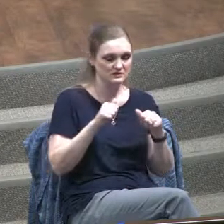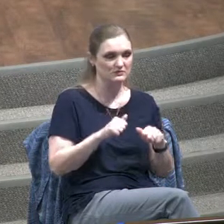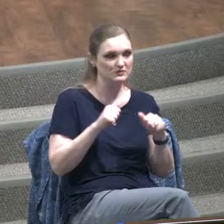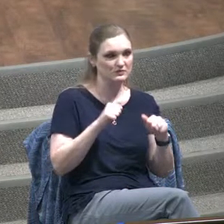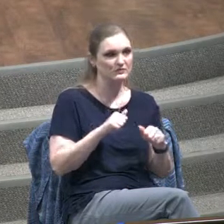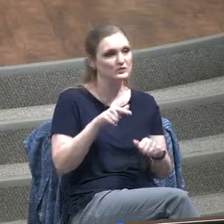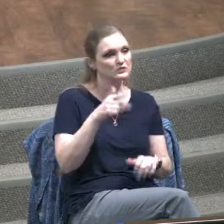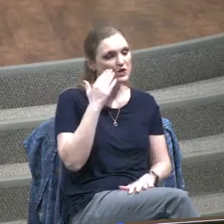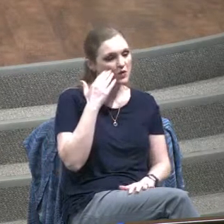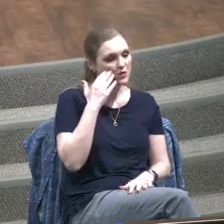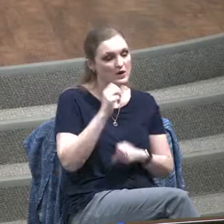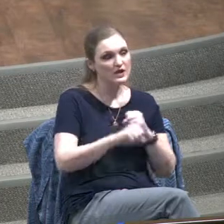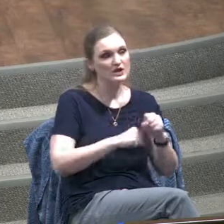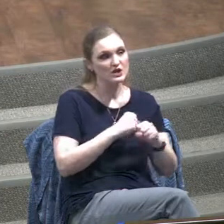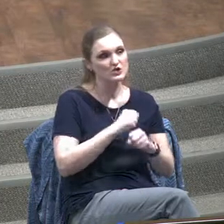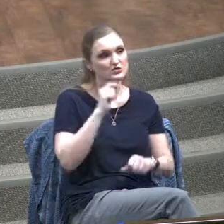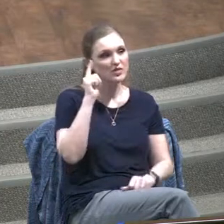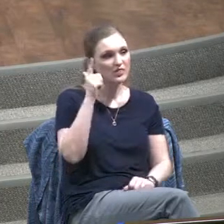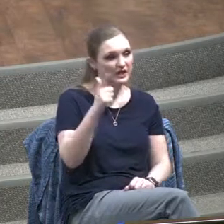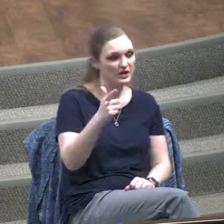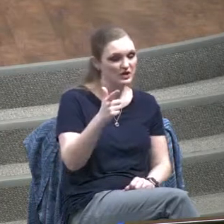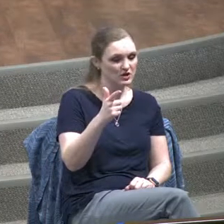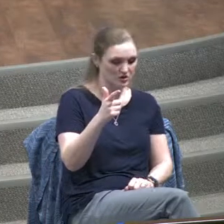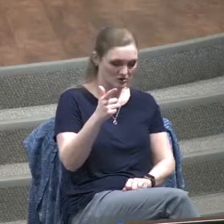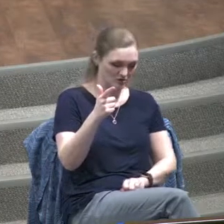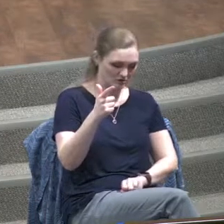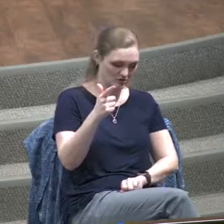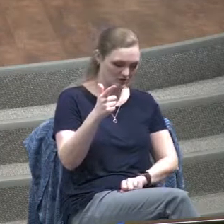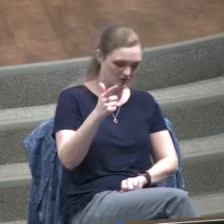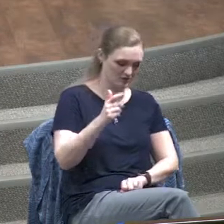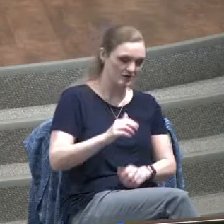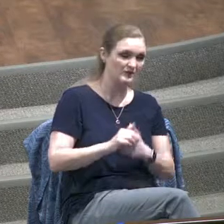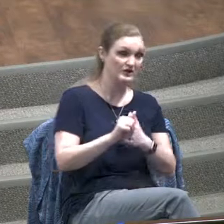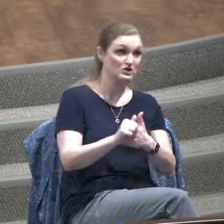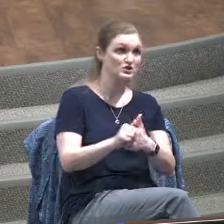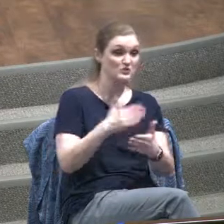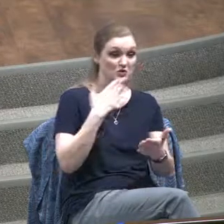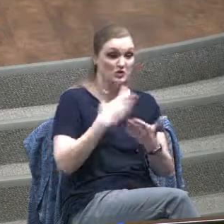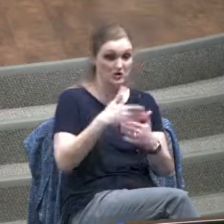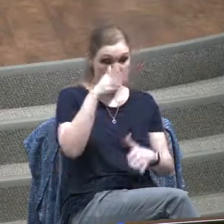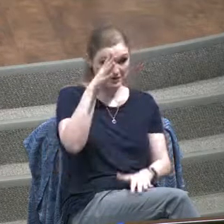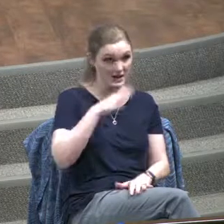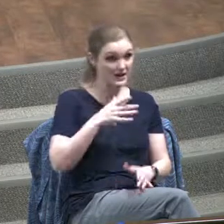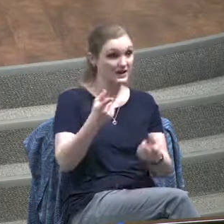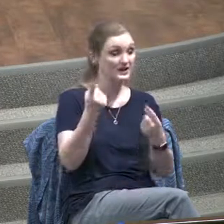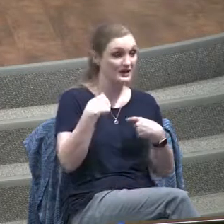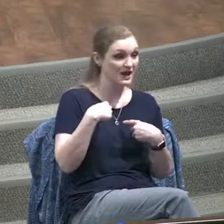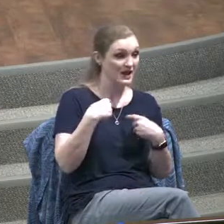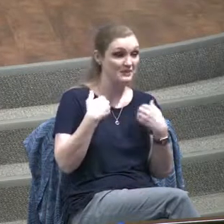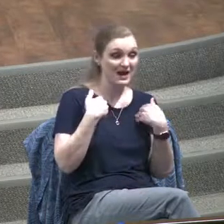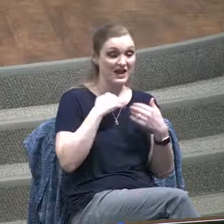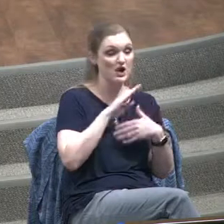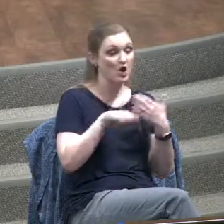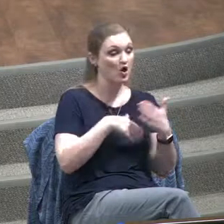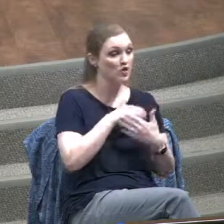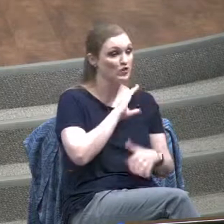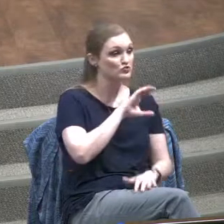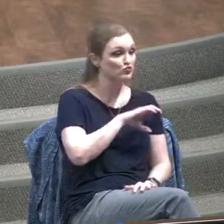You know, years later, the leadership of a good man came, a man who had all these qualities.